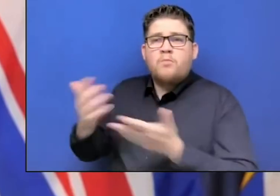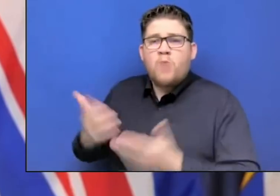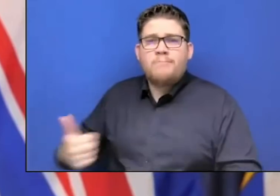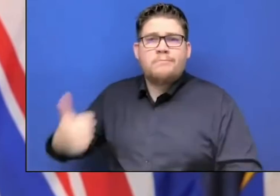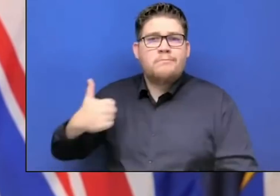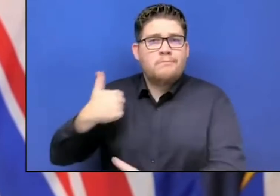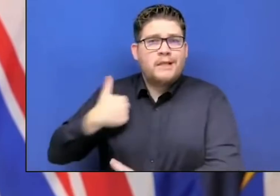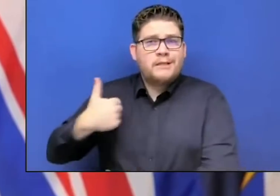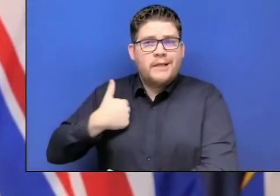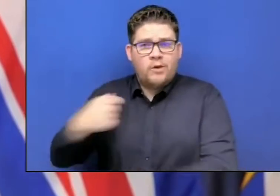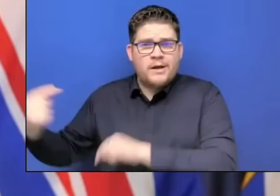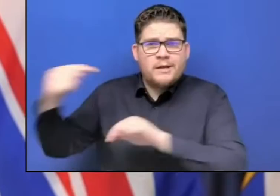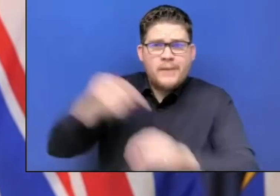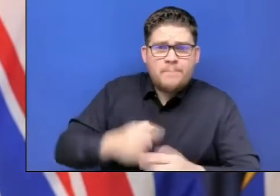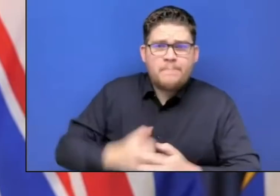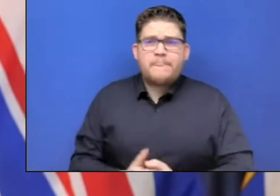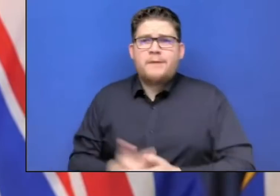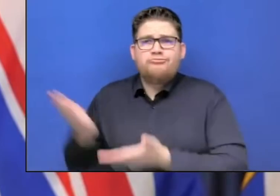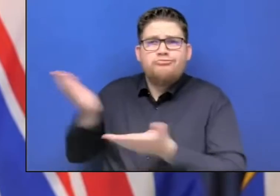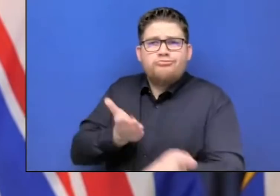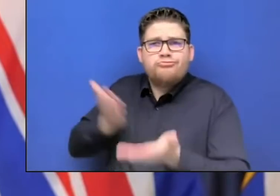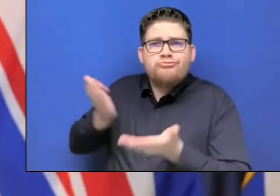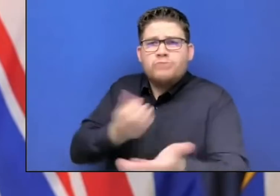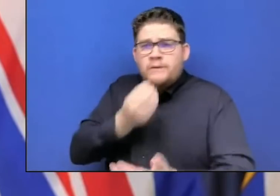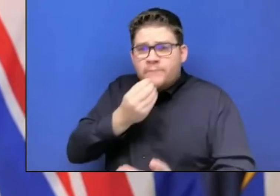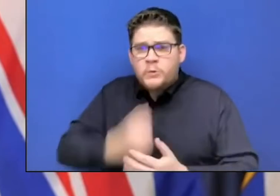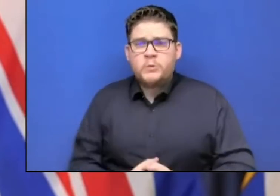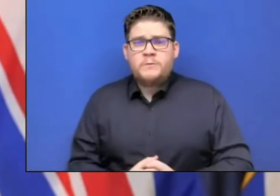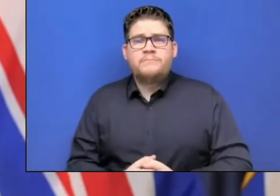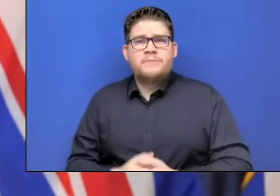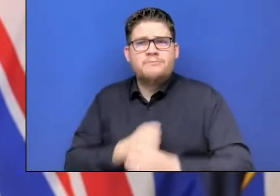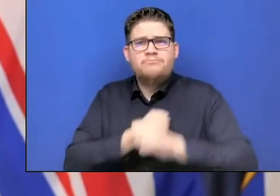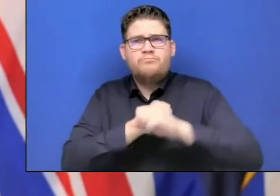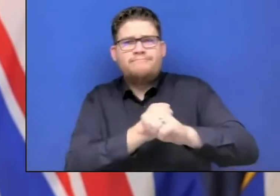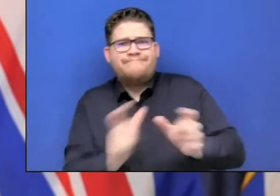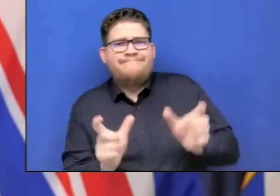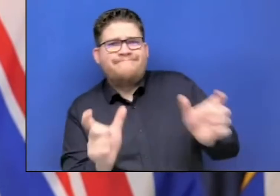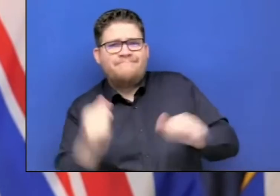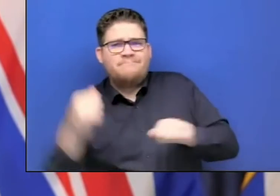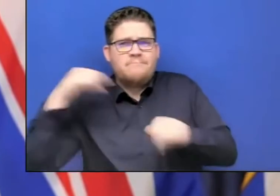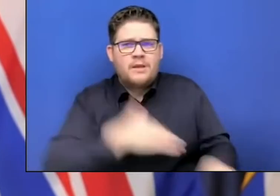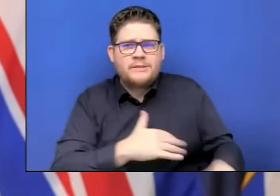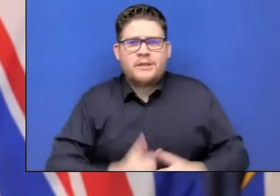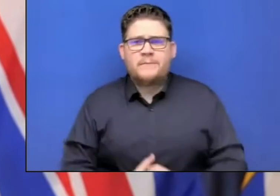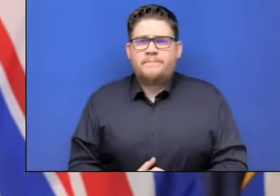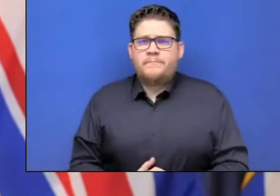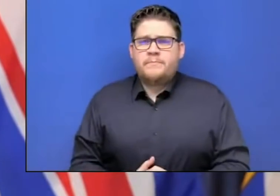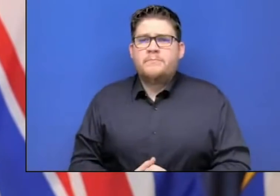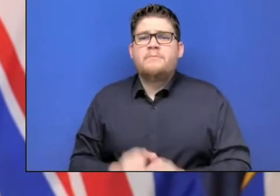resupply chains, security in inundated areas, as well as restoration of safe drinking water and